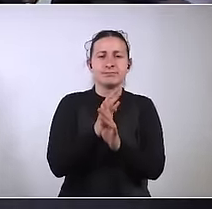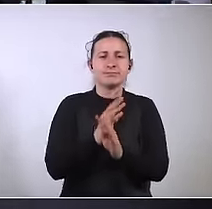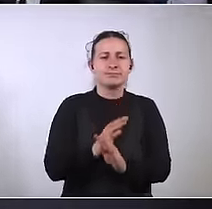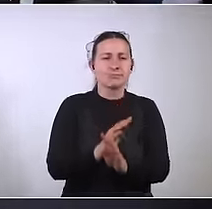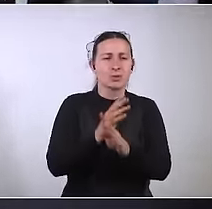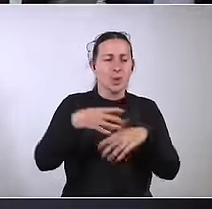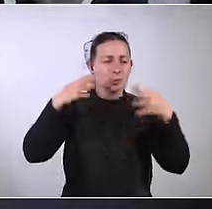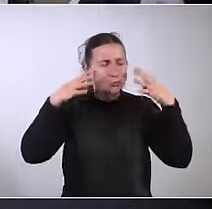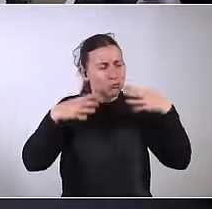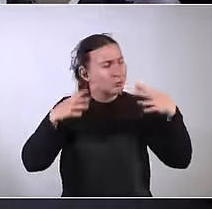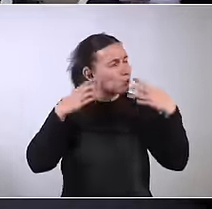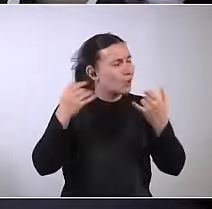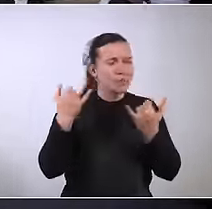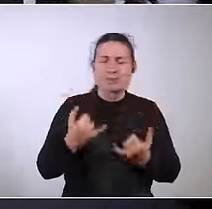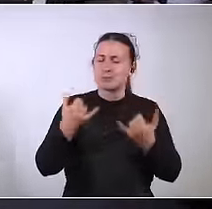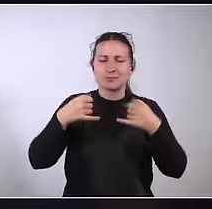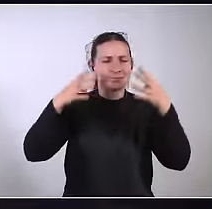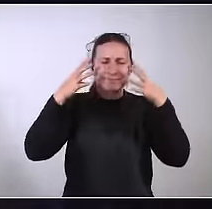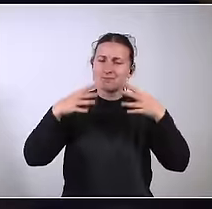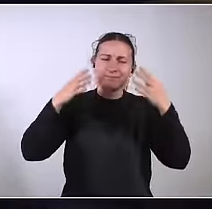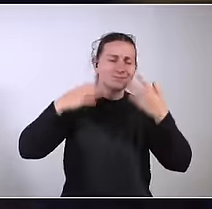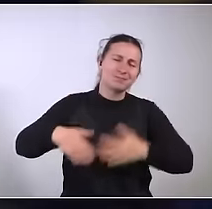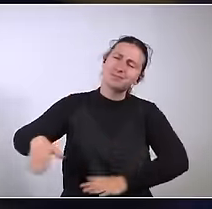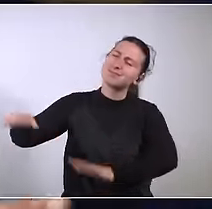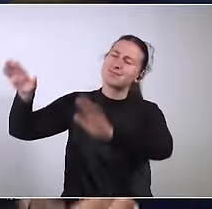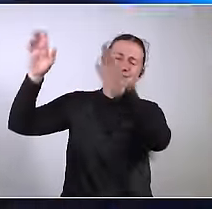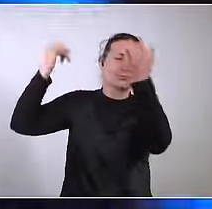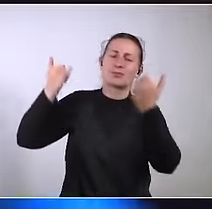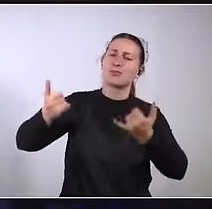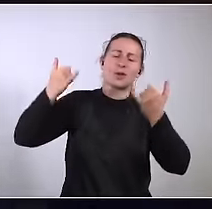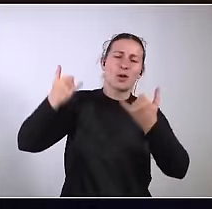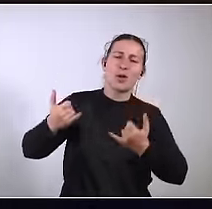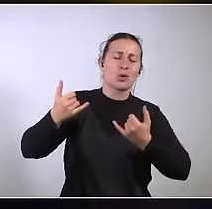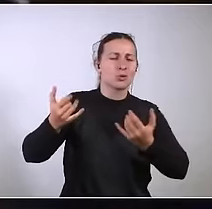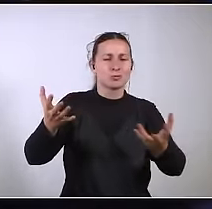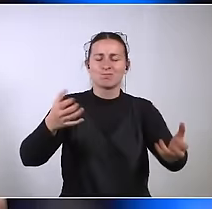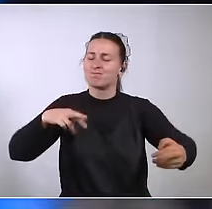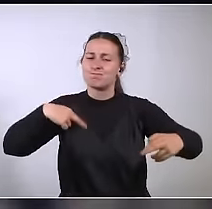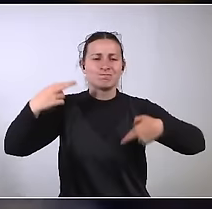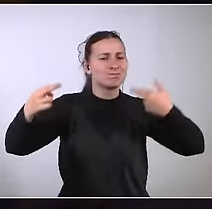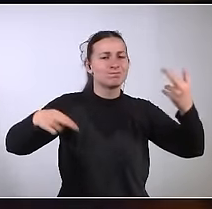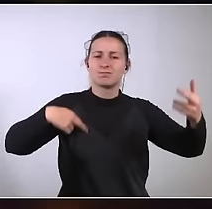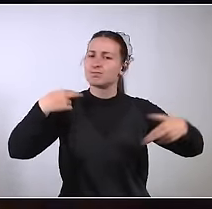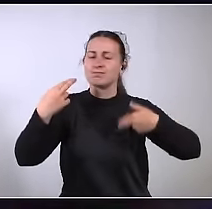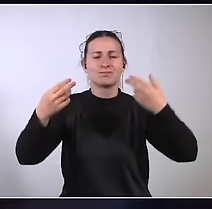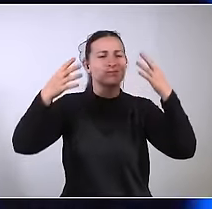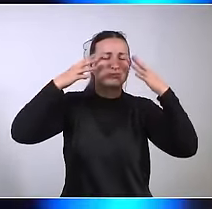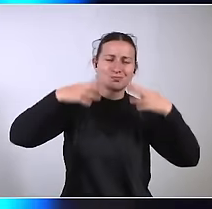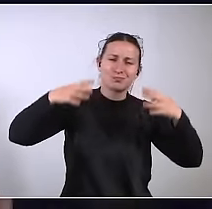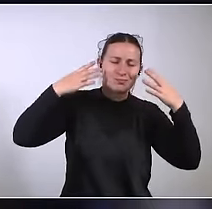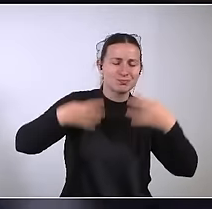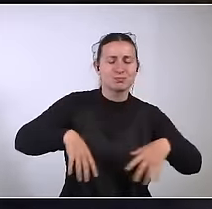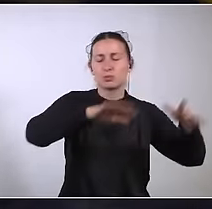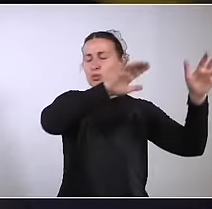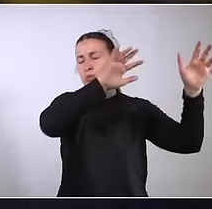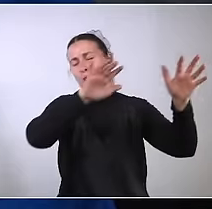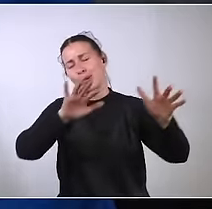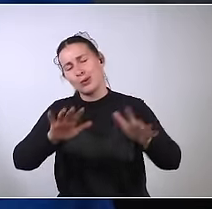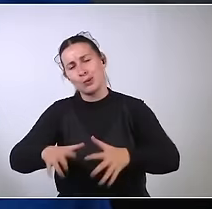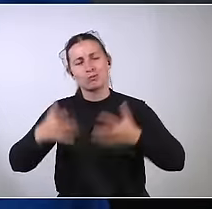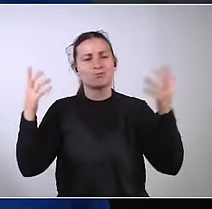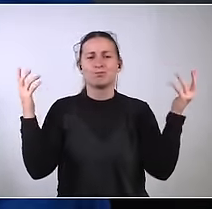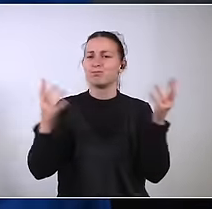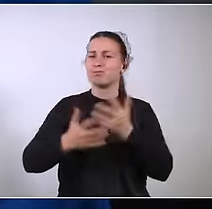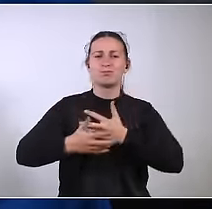Cry out, young person. Cry out for revival. Cry out. Cry for the rain.